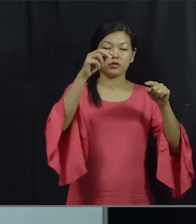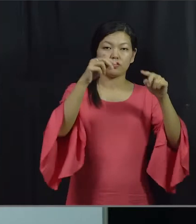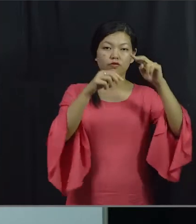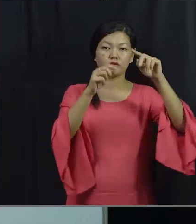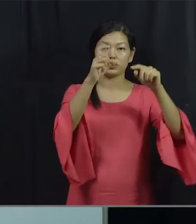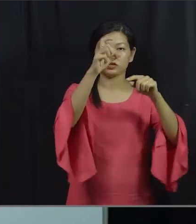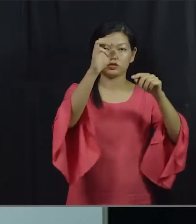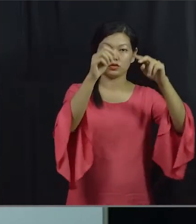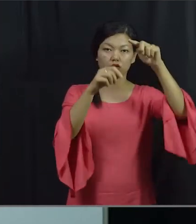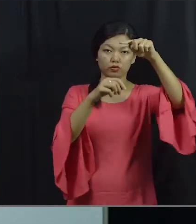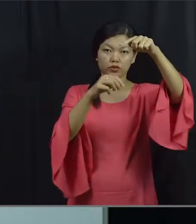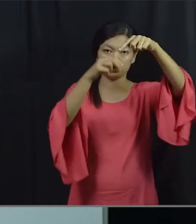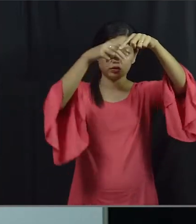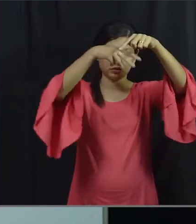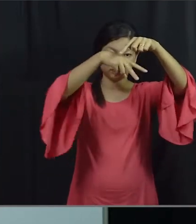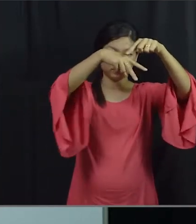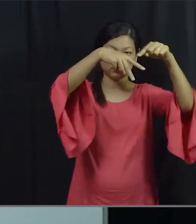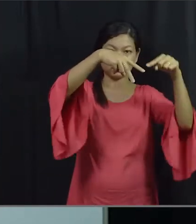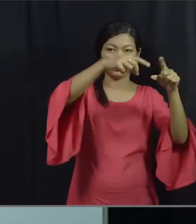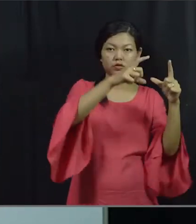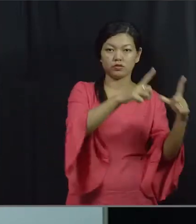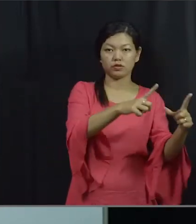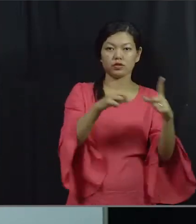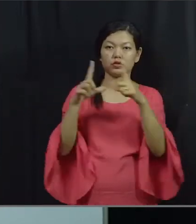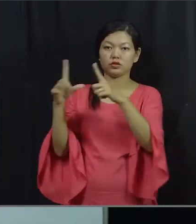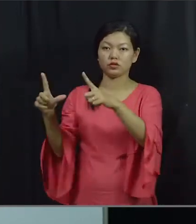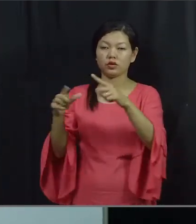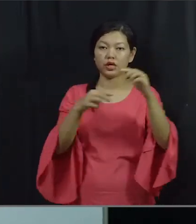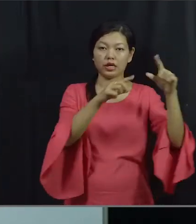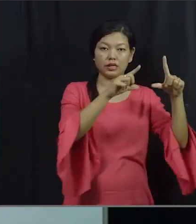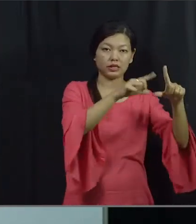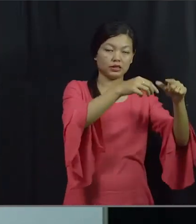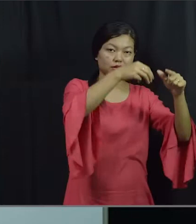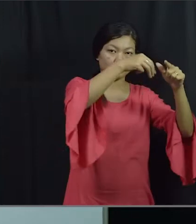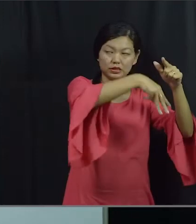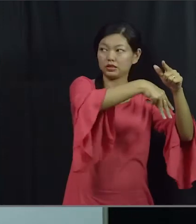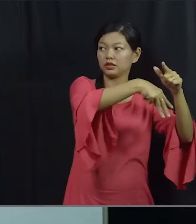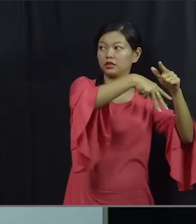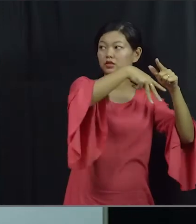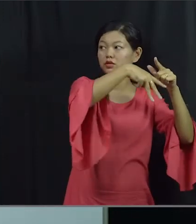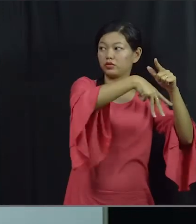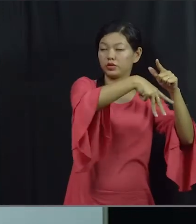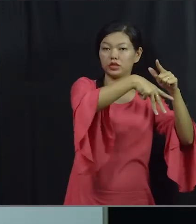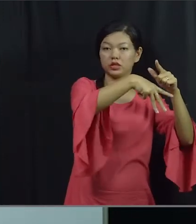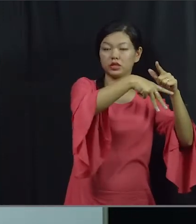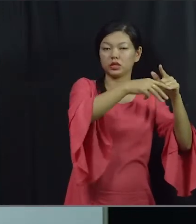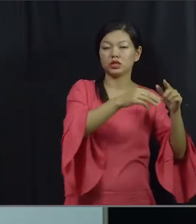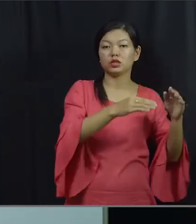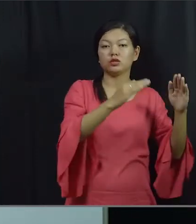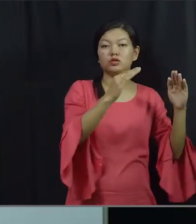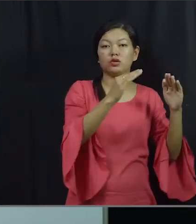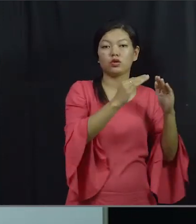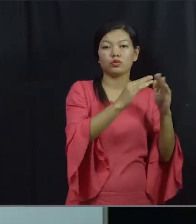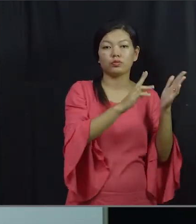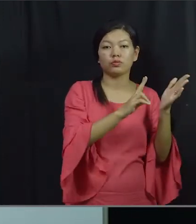what is home trade? Home trade means doing business within the national boundary. Okay, buying and selling is taking place within the